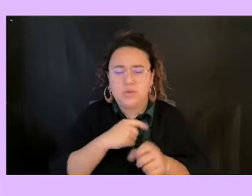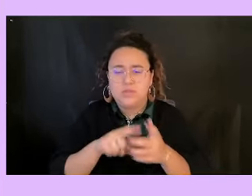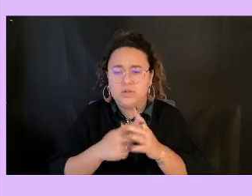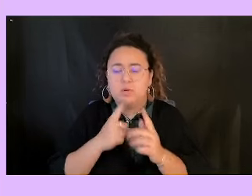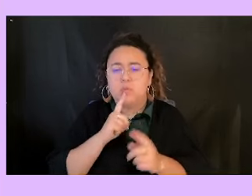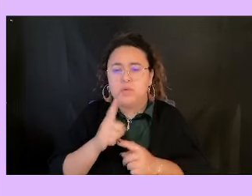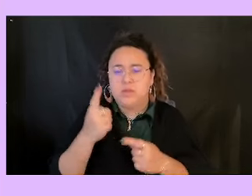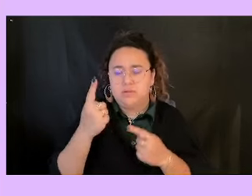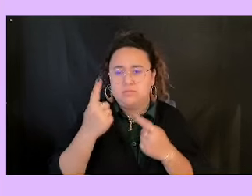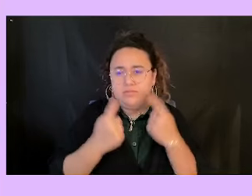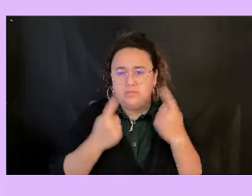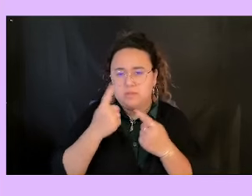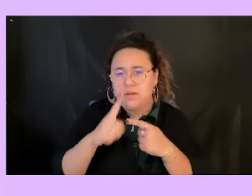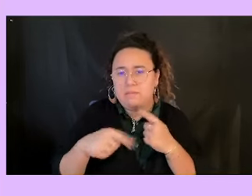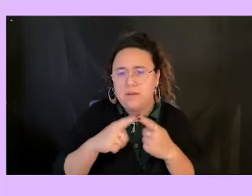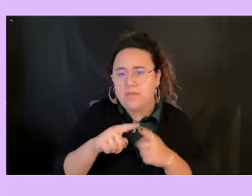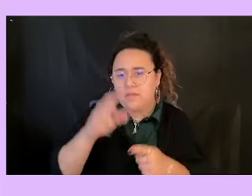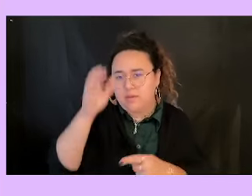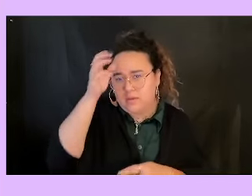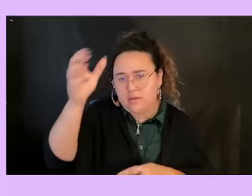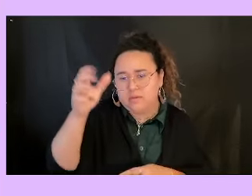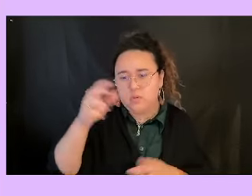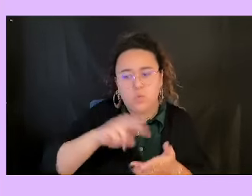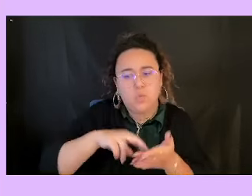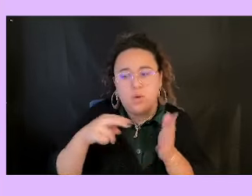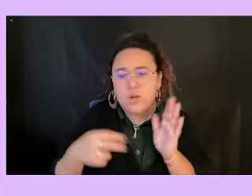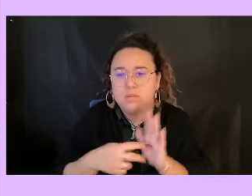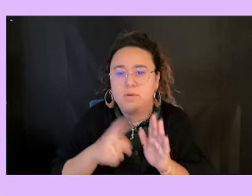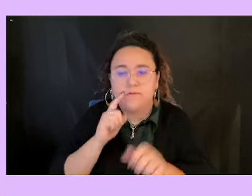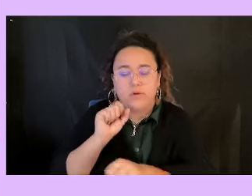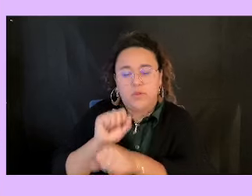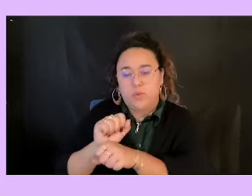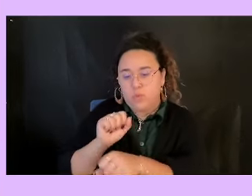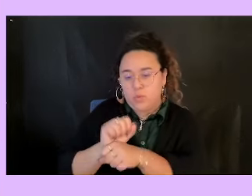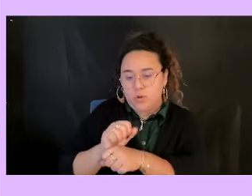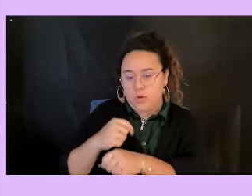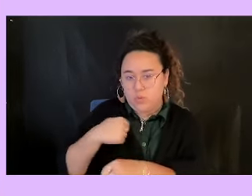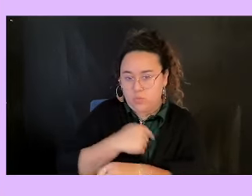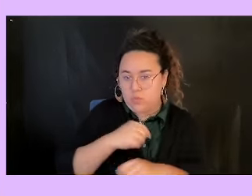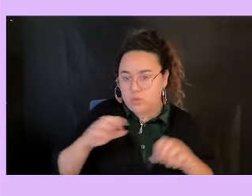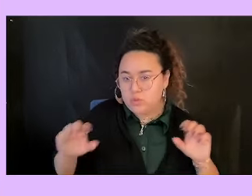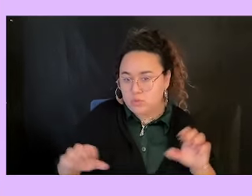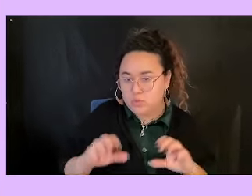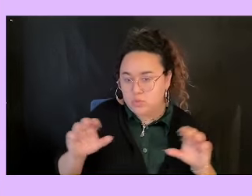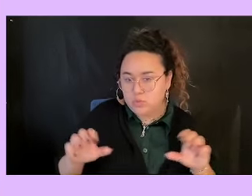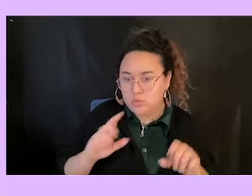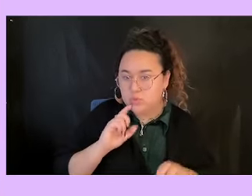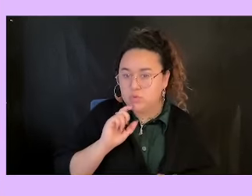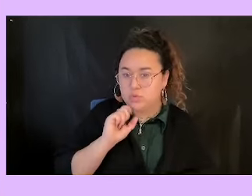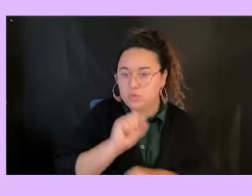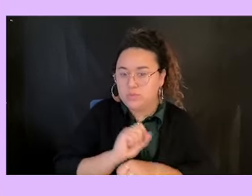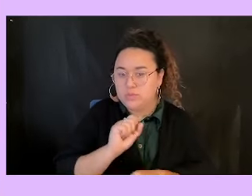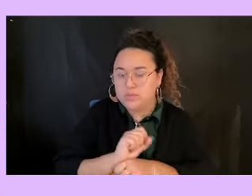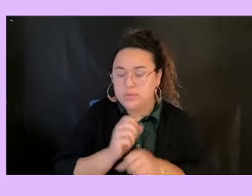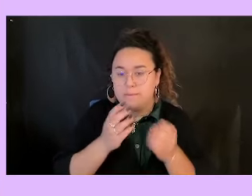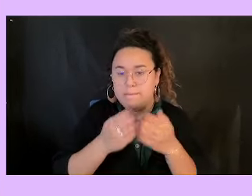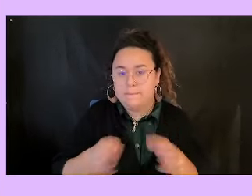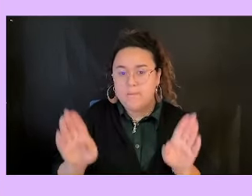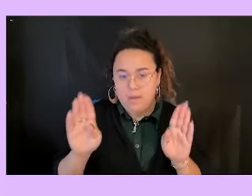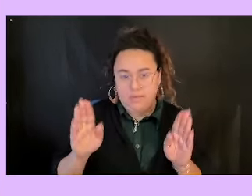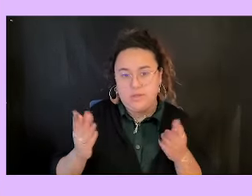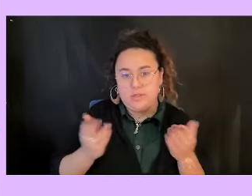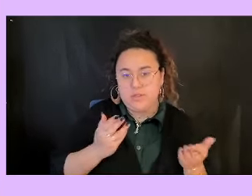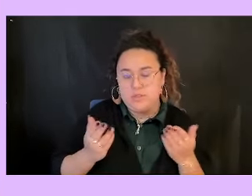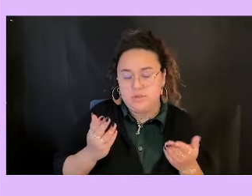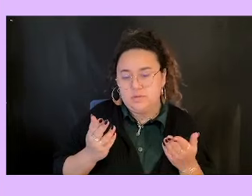this concept around what would it mean for the work that we were doing to be a truly public service.